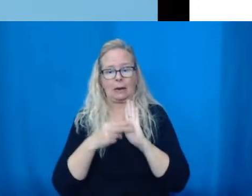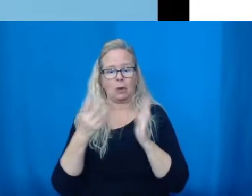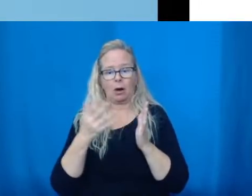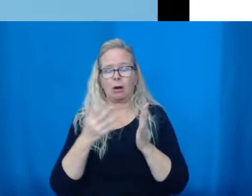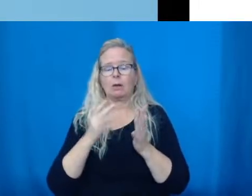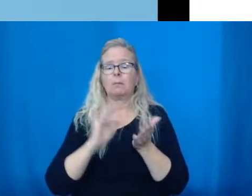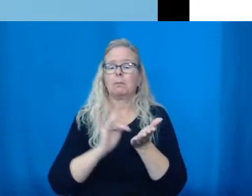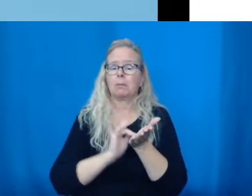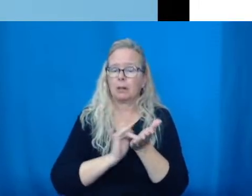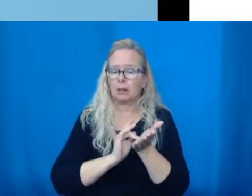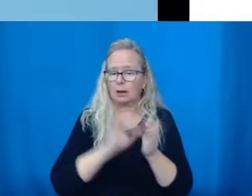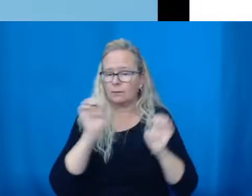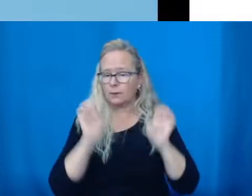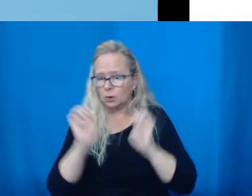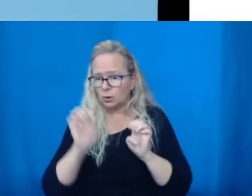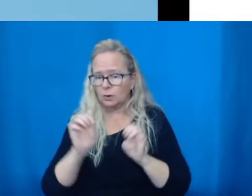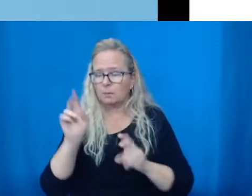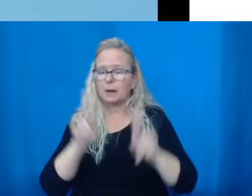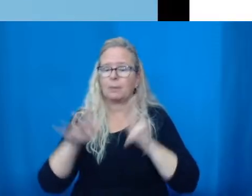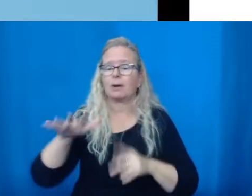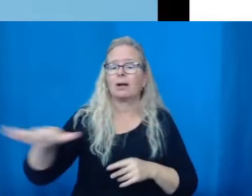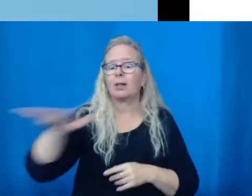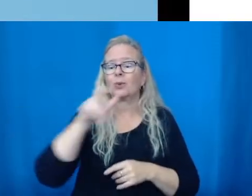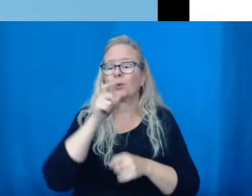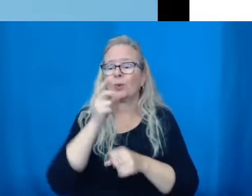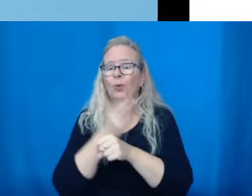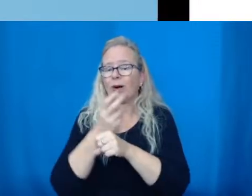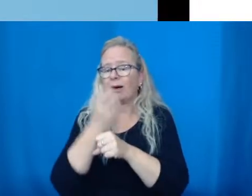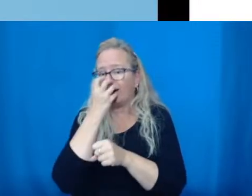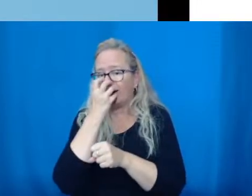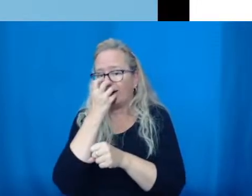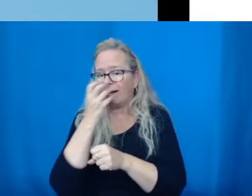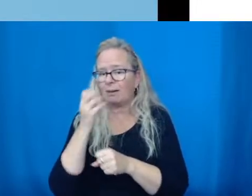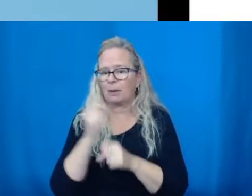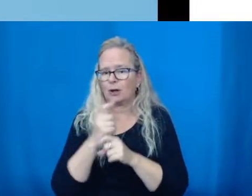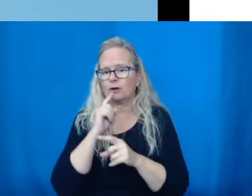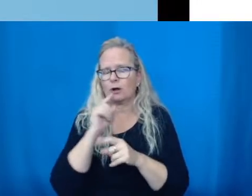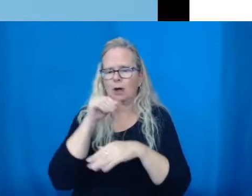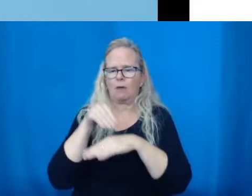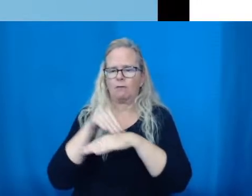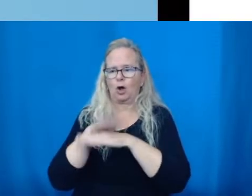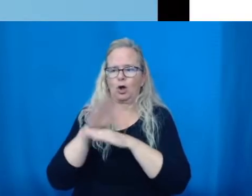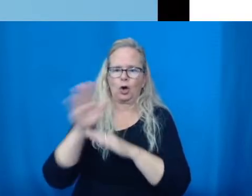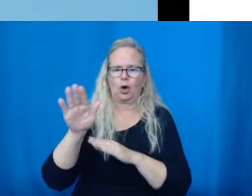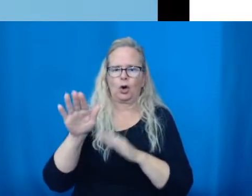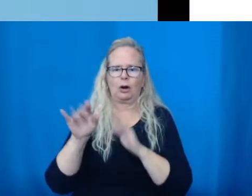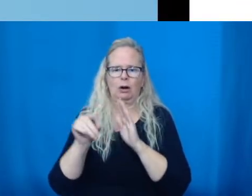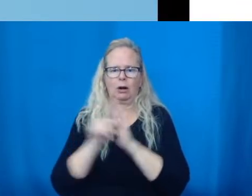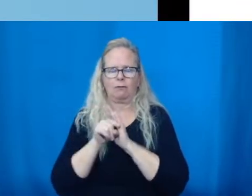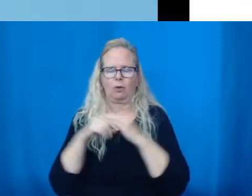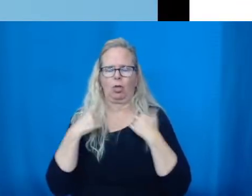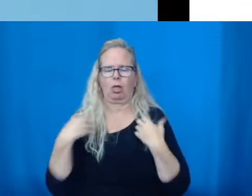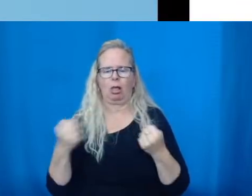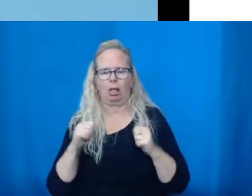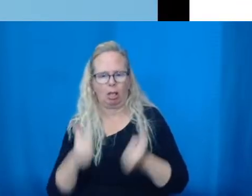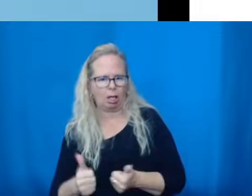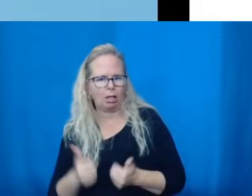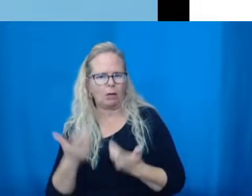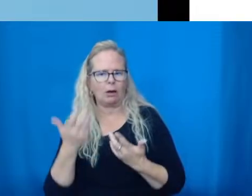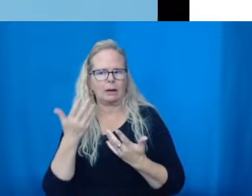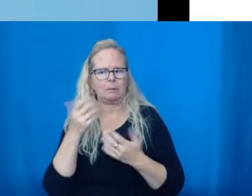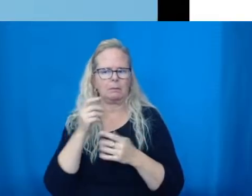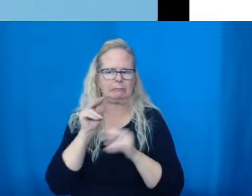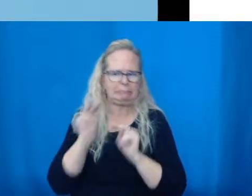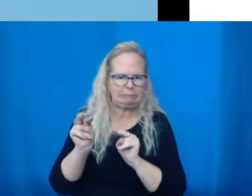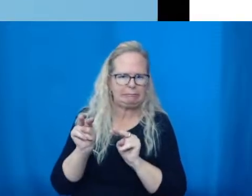on them. There is a hazard analysis and risk assessment that goes into determining where and how much the